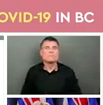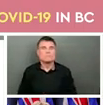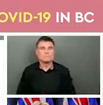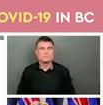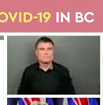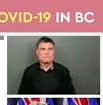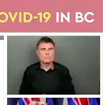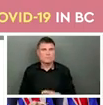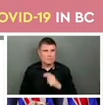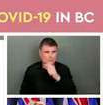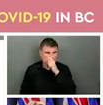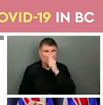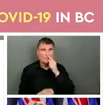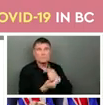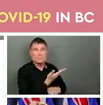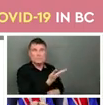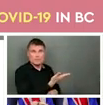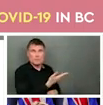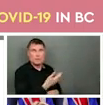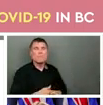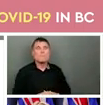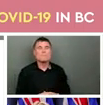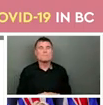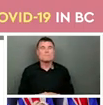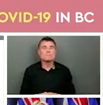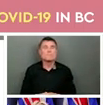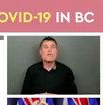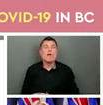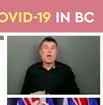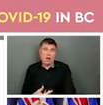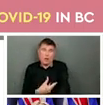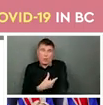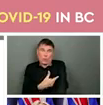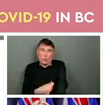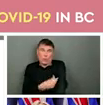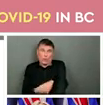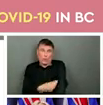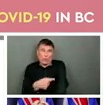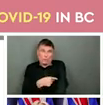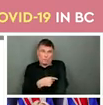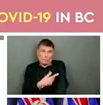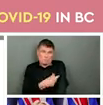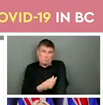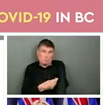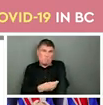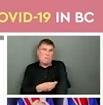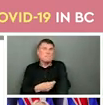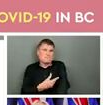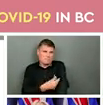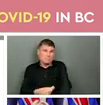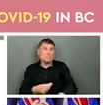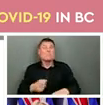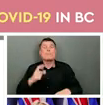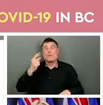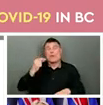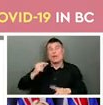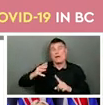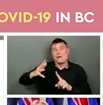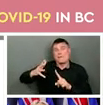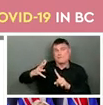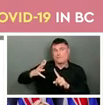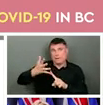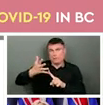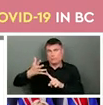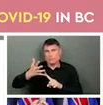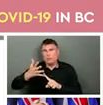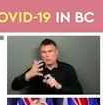beginning. And we've done these, and this is now the 5th sample that we've taken. It's a cross-section of people in the community to